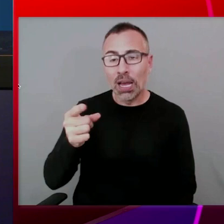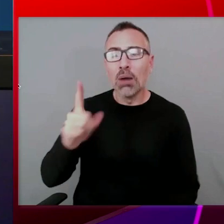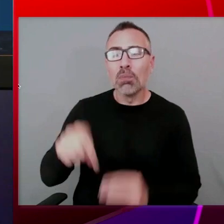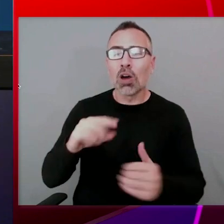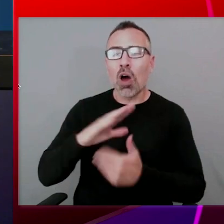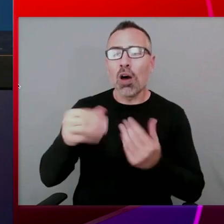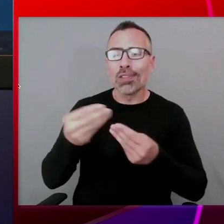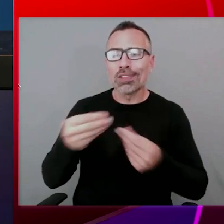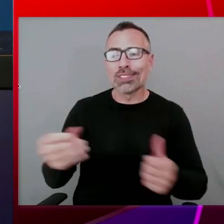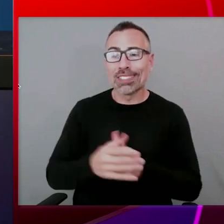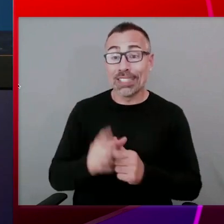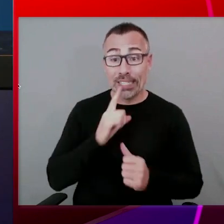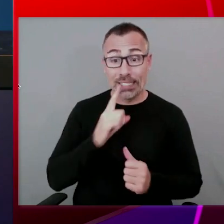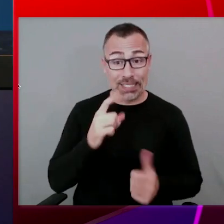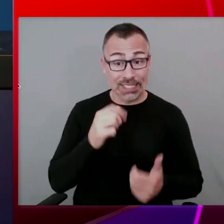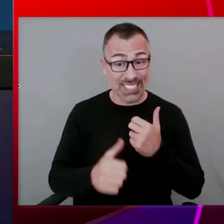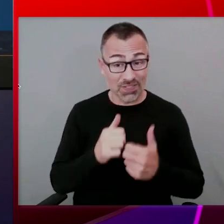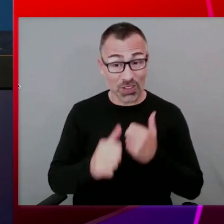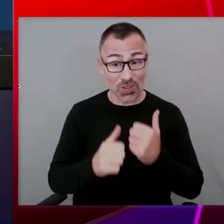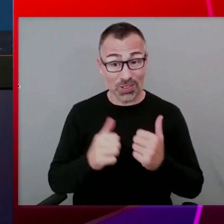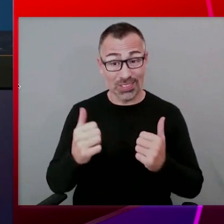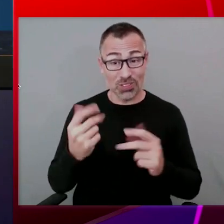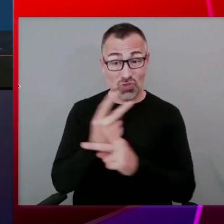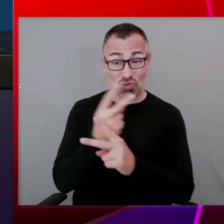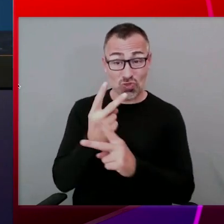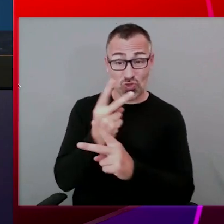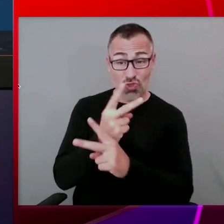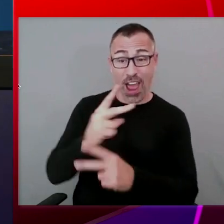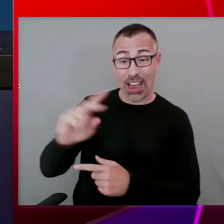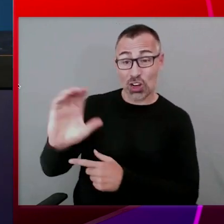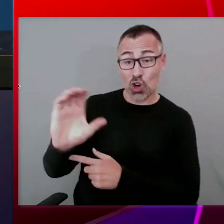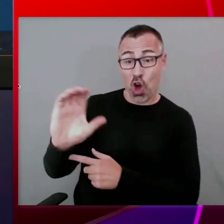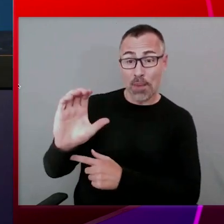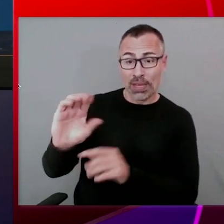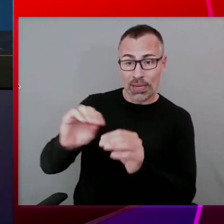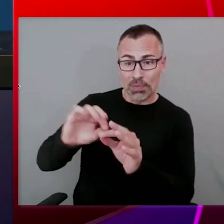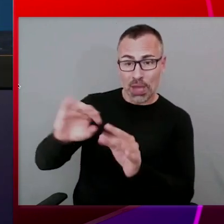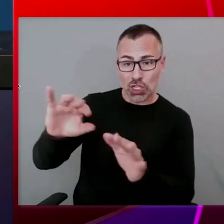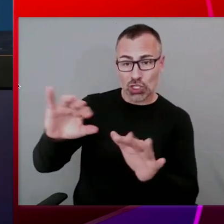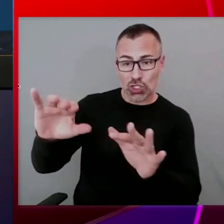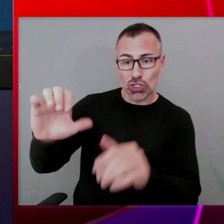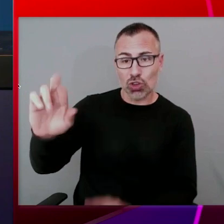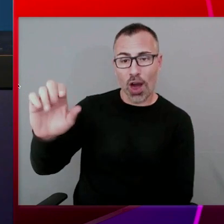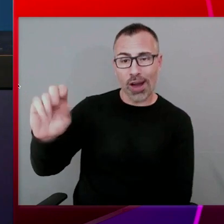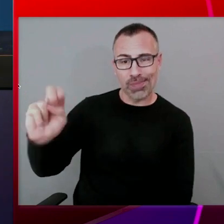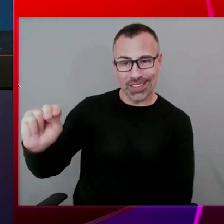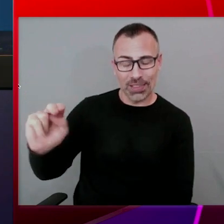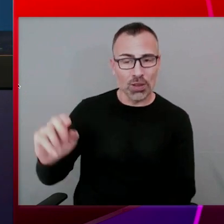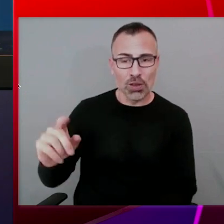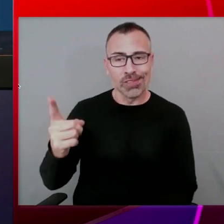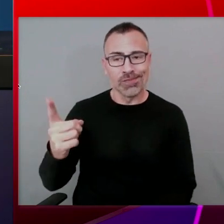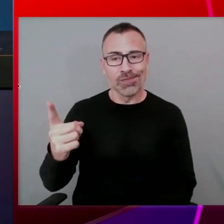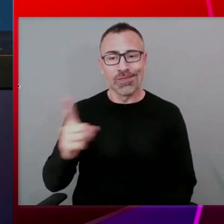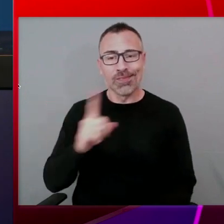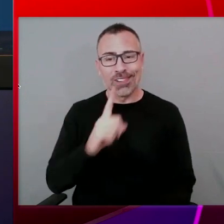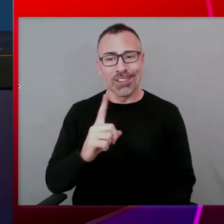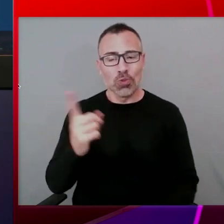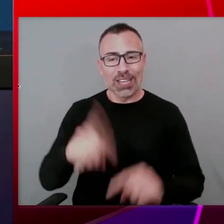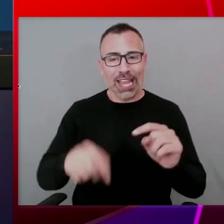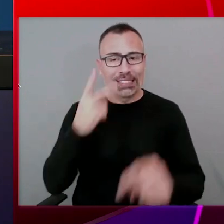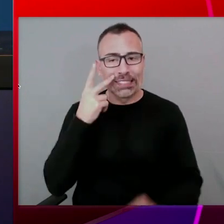so difficult to track carbon emissions, right? Literally, we can't see them, number one,